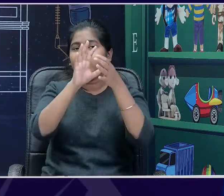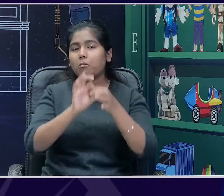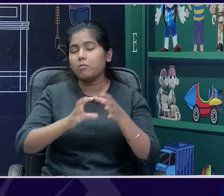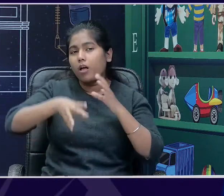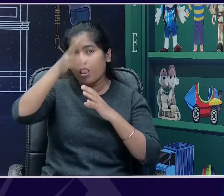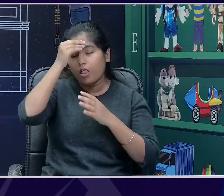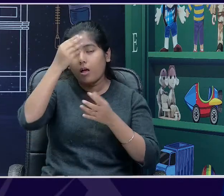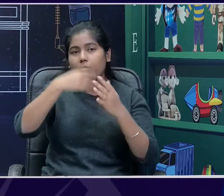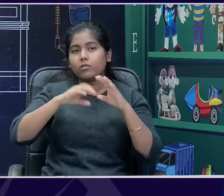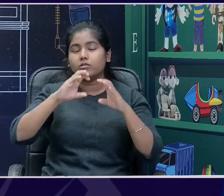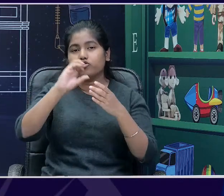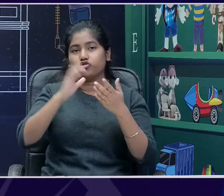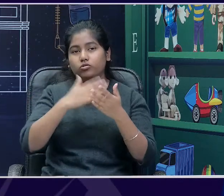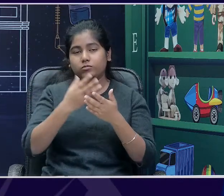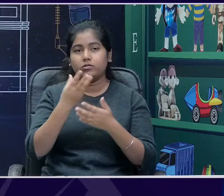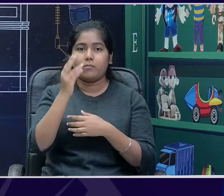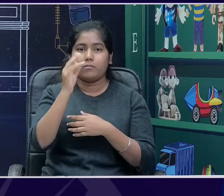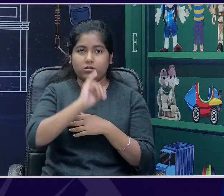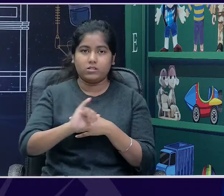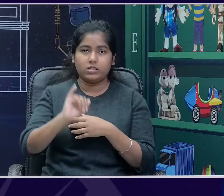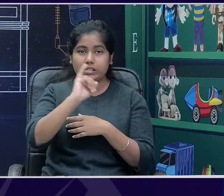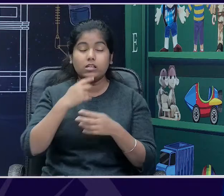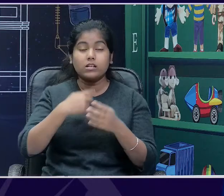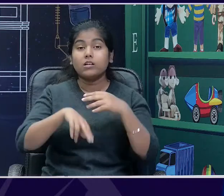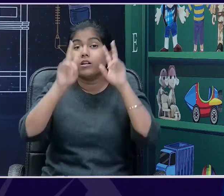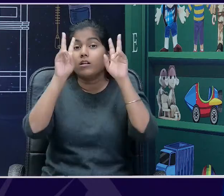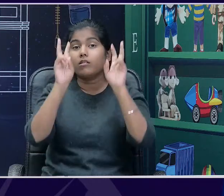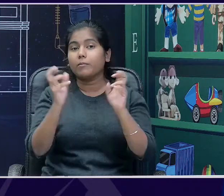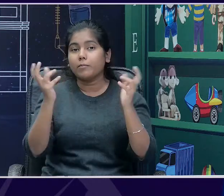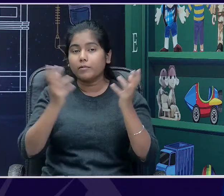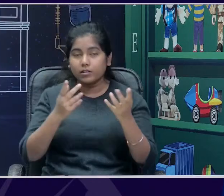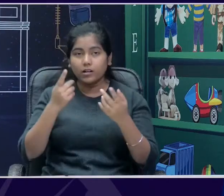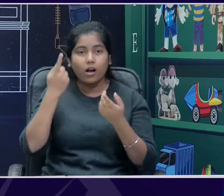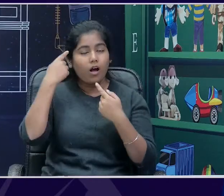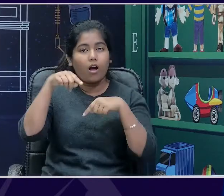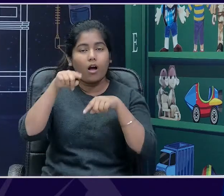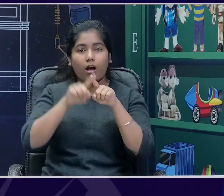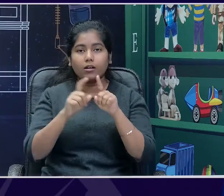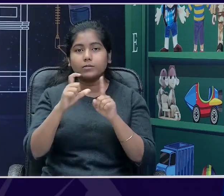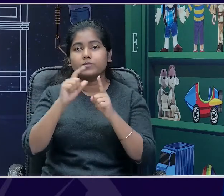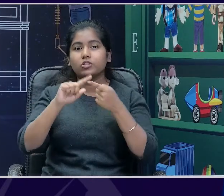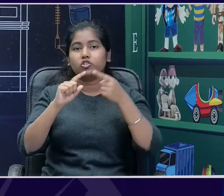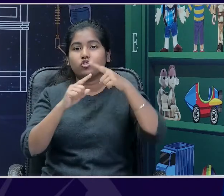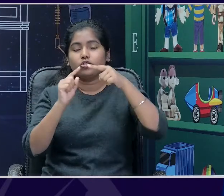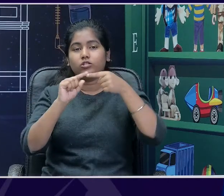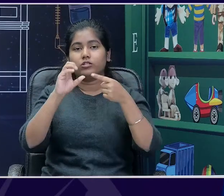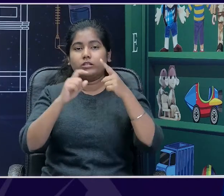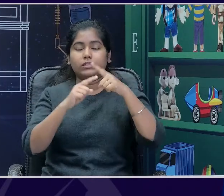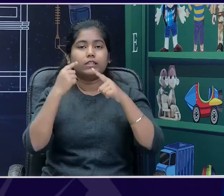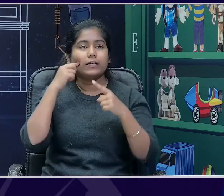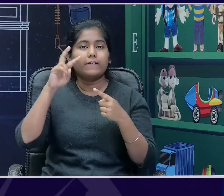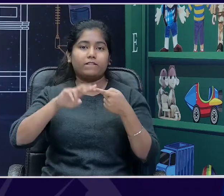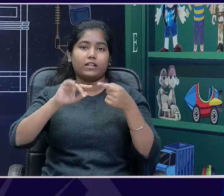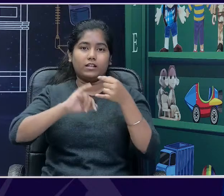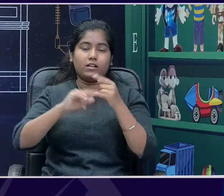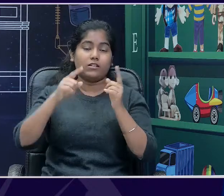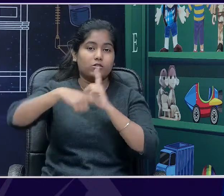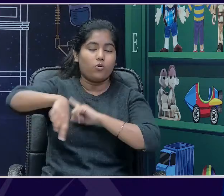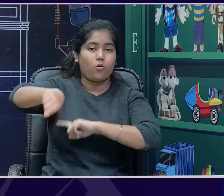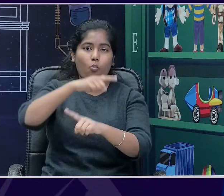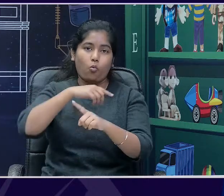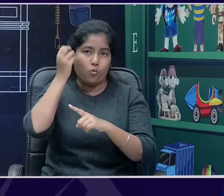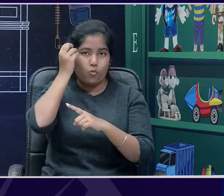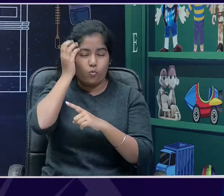learn chapter number 6, and the title is Expert Detective. So we all are aware